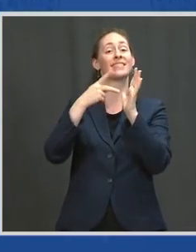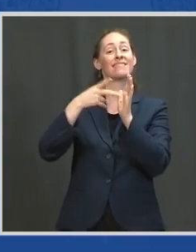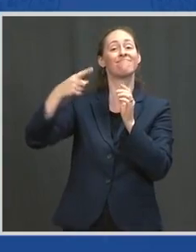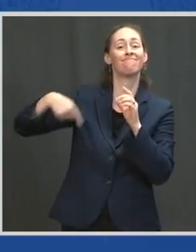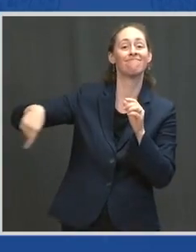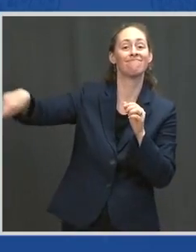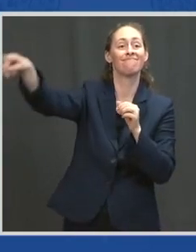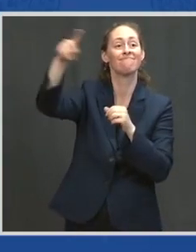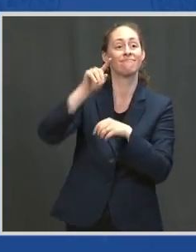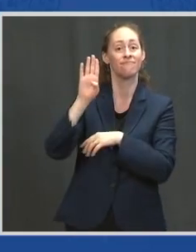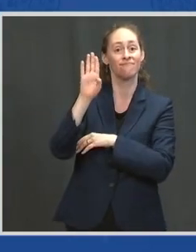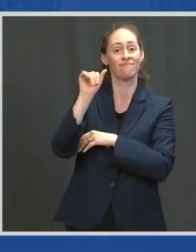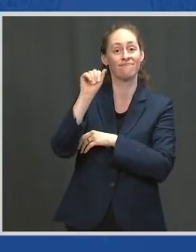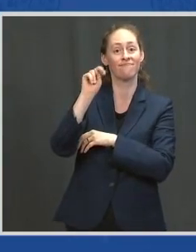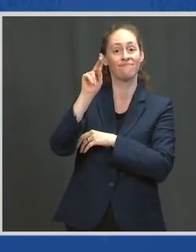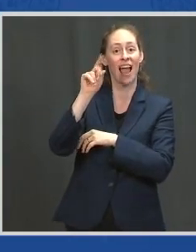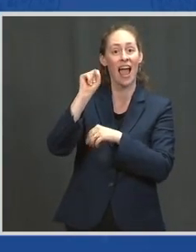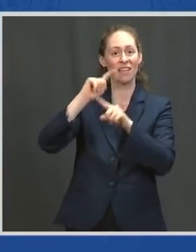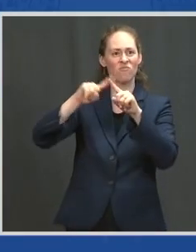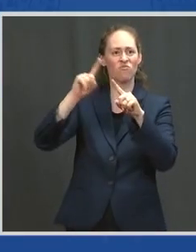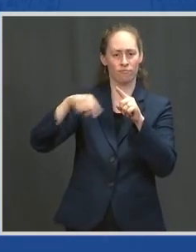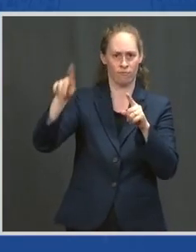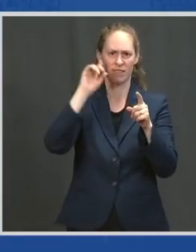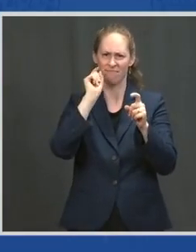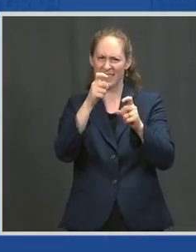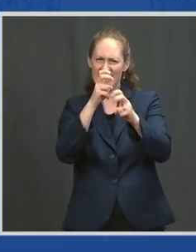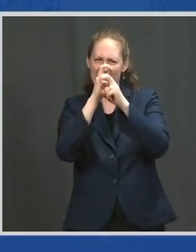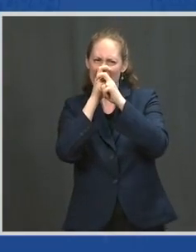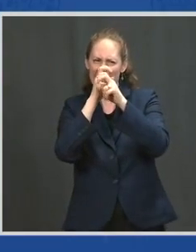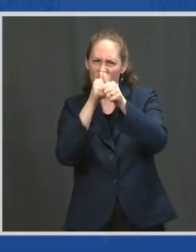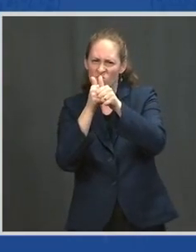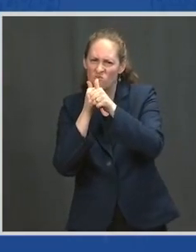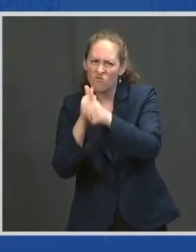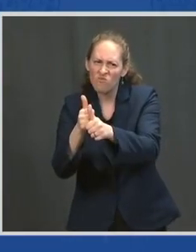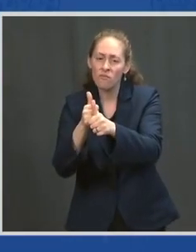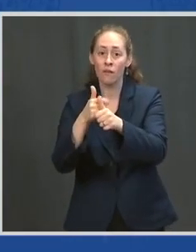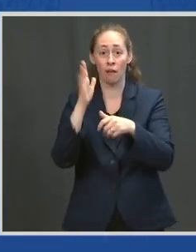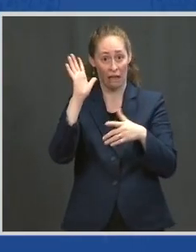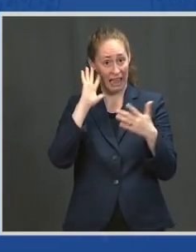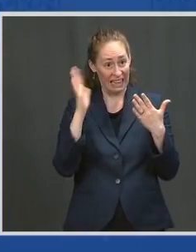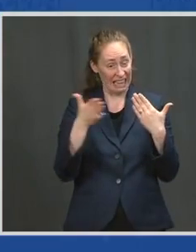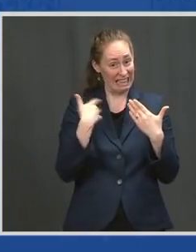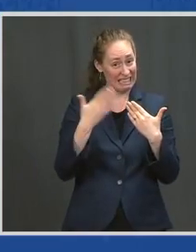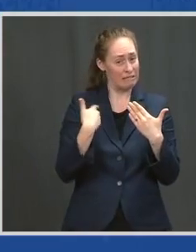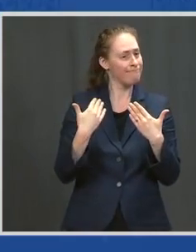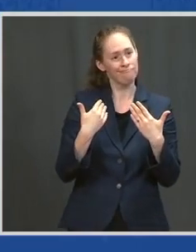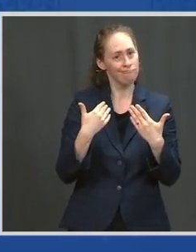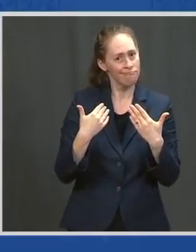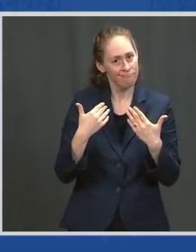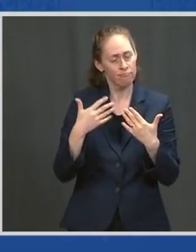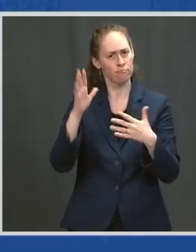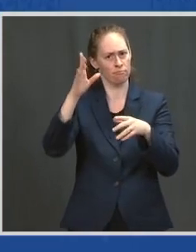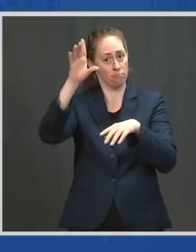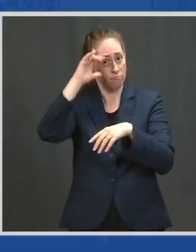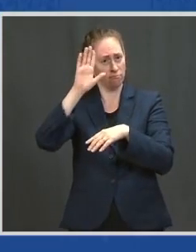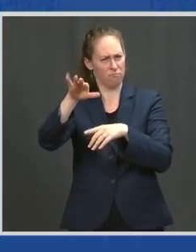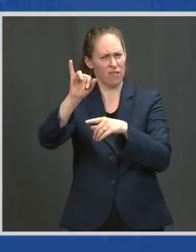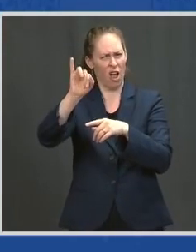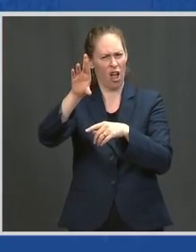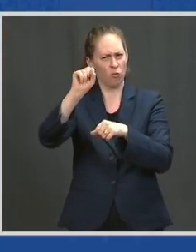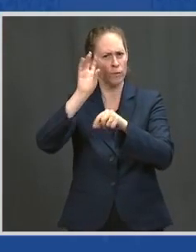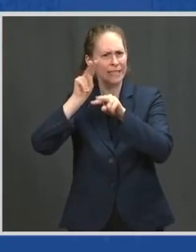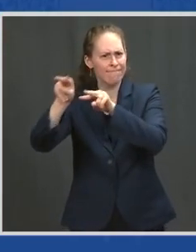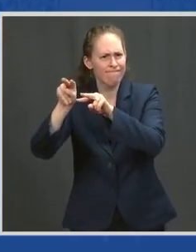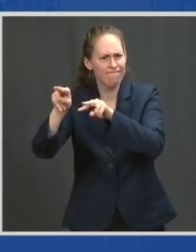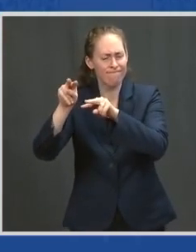to reduce tax cheating, you will have two steps. Two steps would recover $70 billion per year